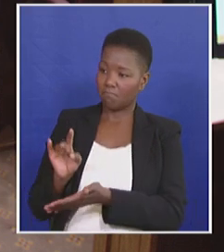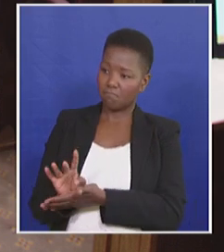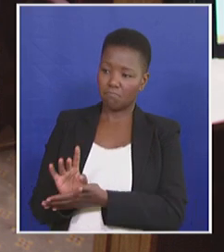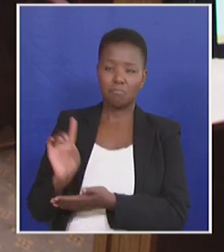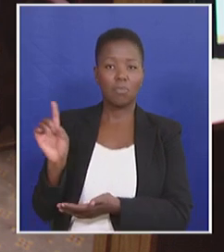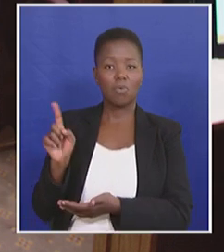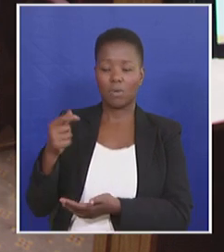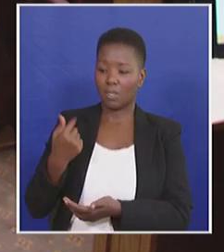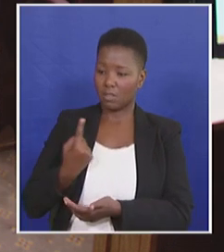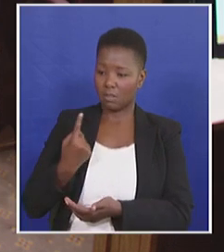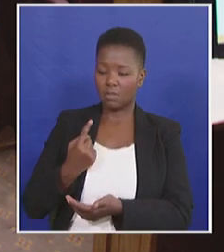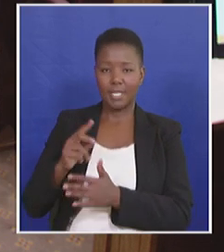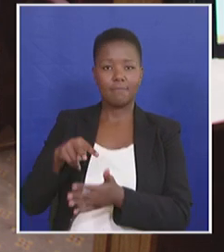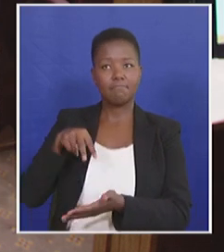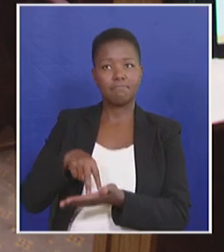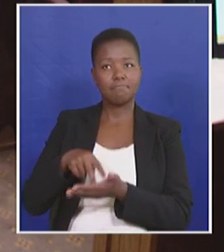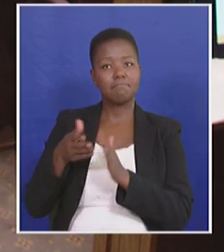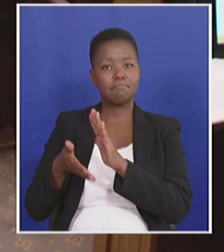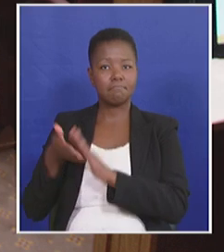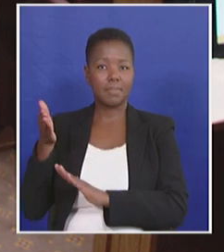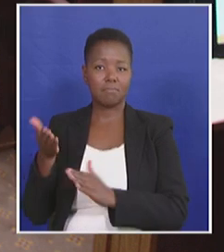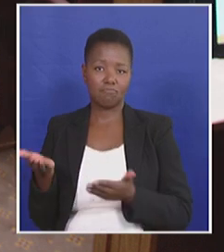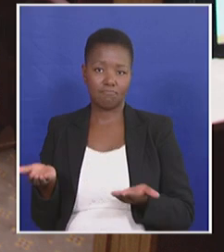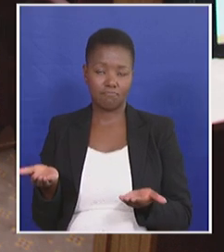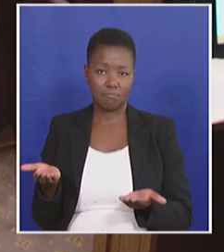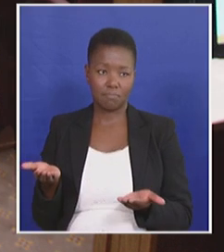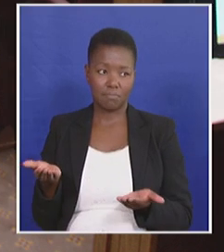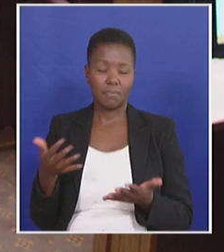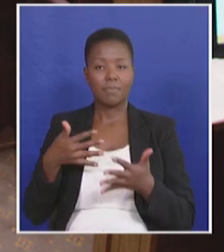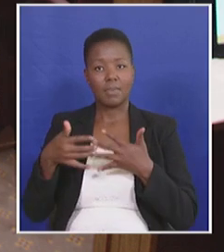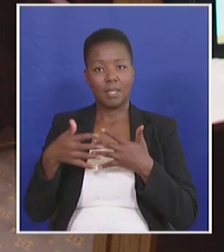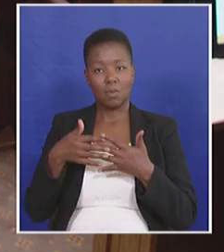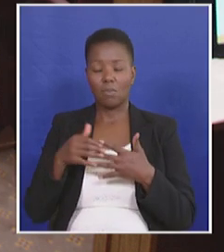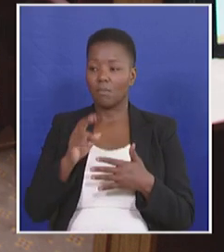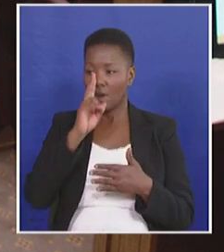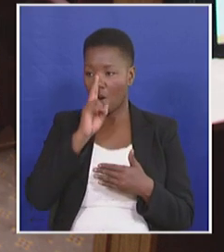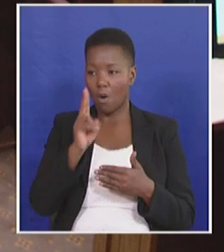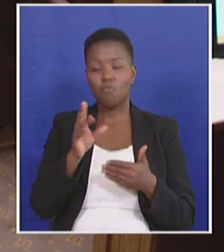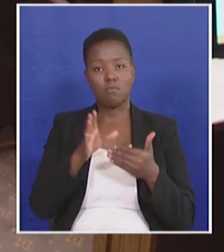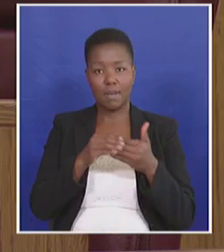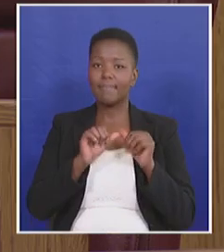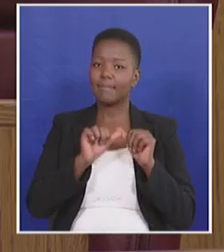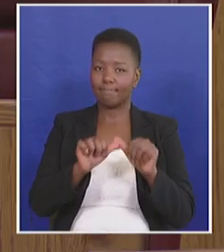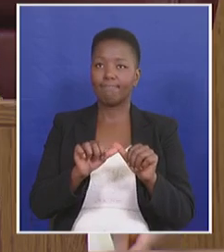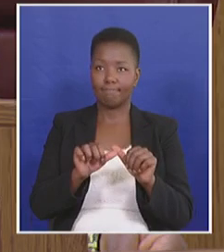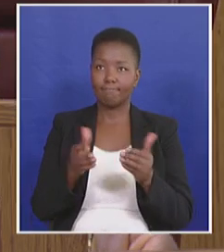He volunteered to walk out of this house. So, honorable members, let us continue.